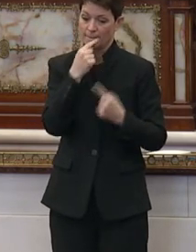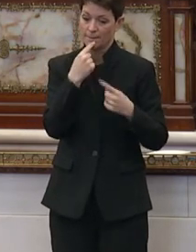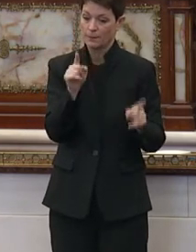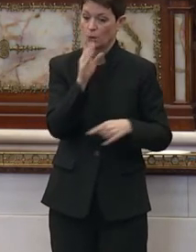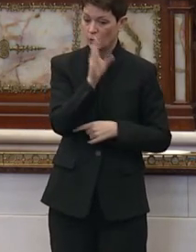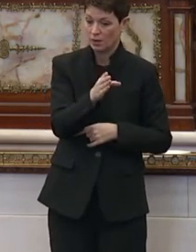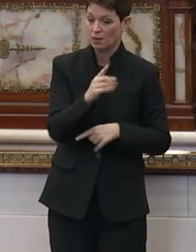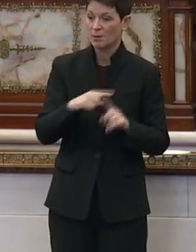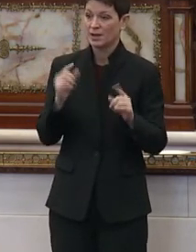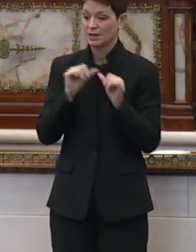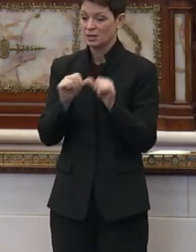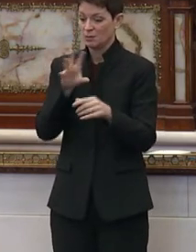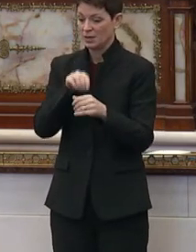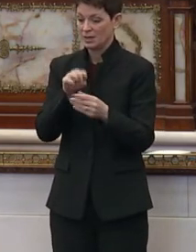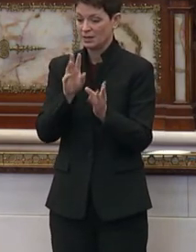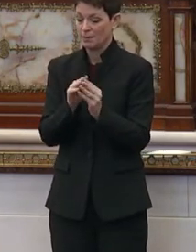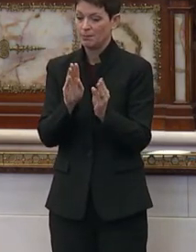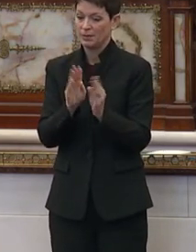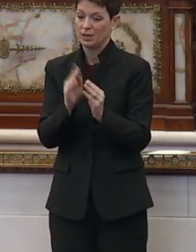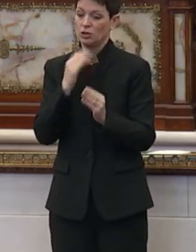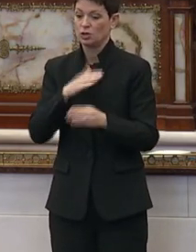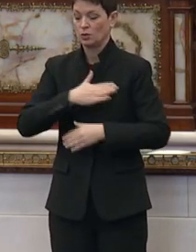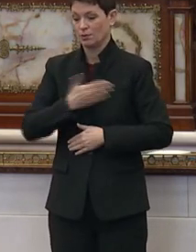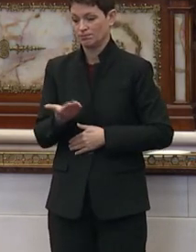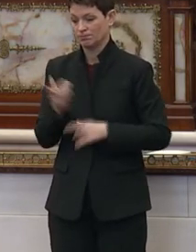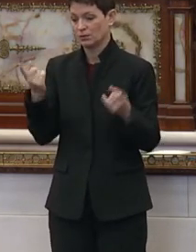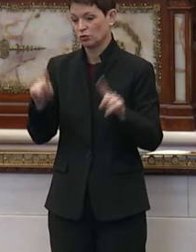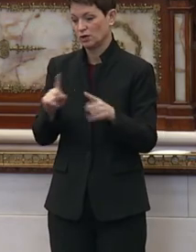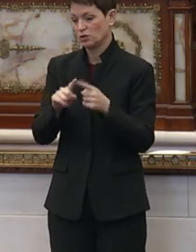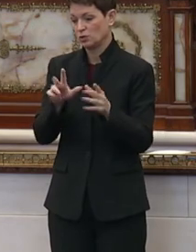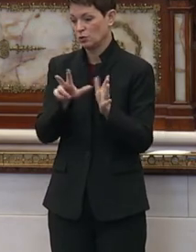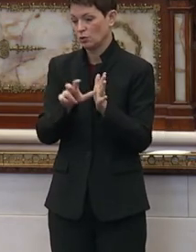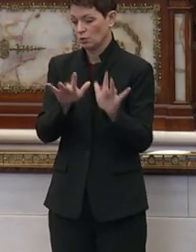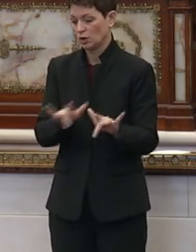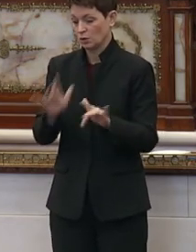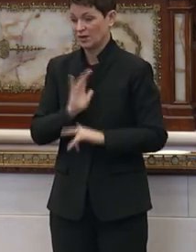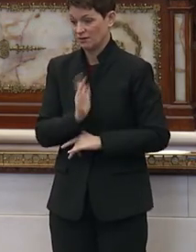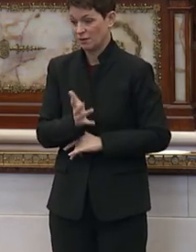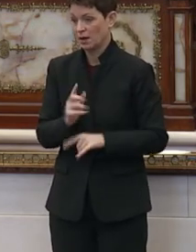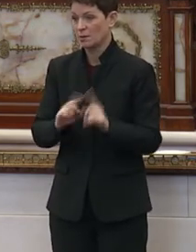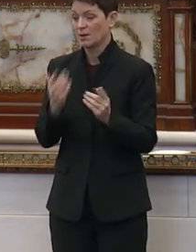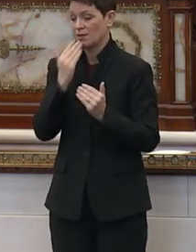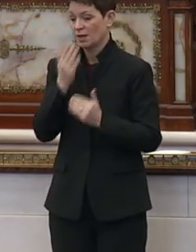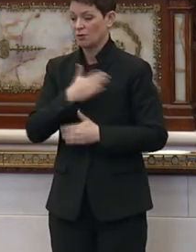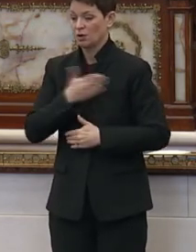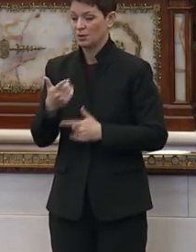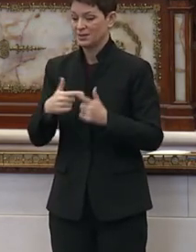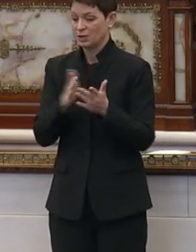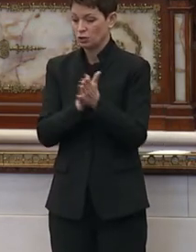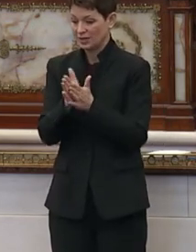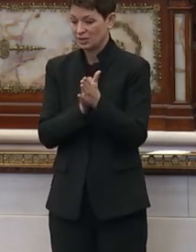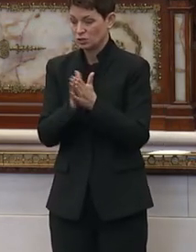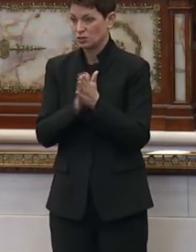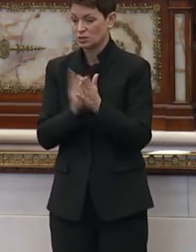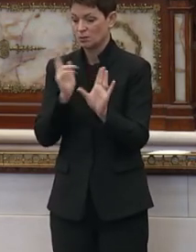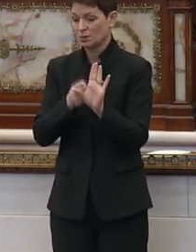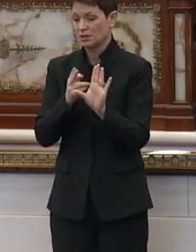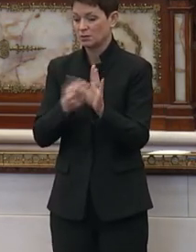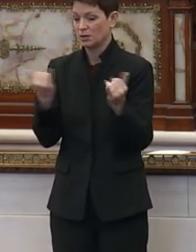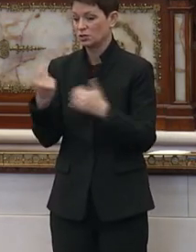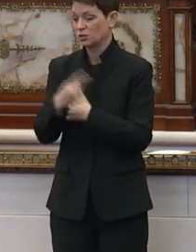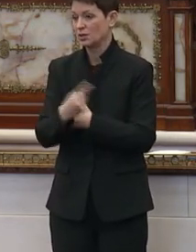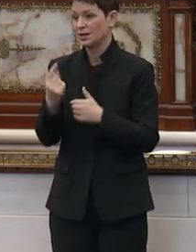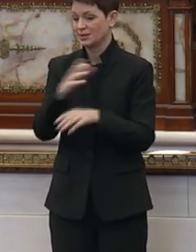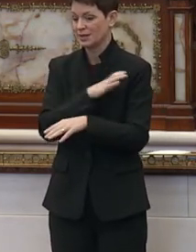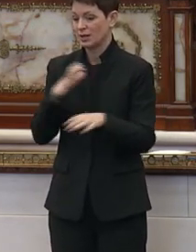continuing to be in the meeting, you are consenting to being recorded. I want to thank you very much for your willingness and your interest in participating in